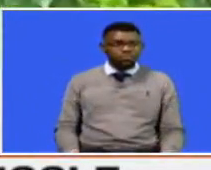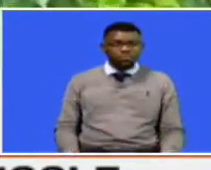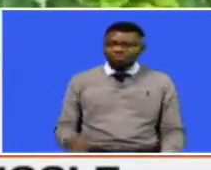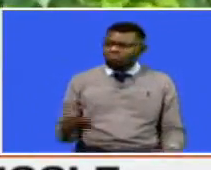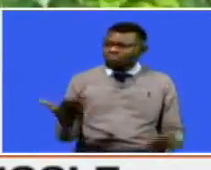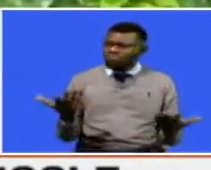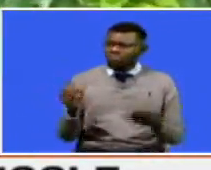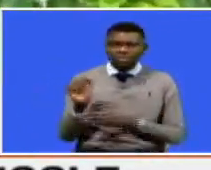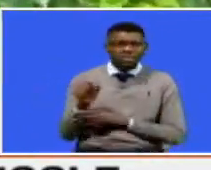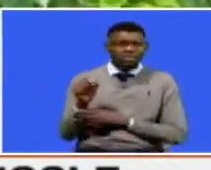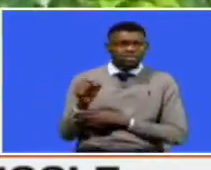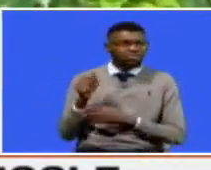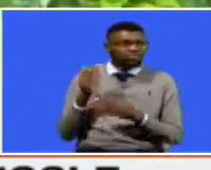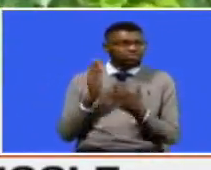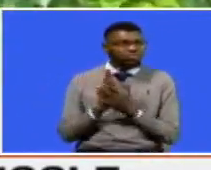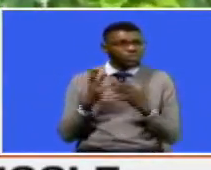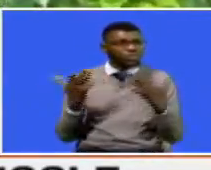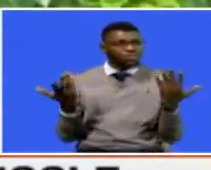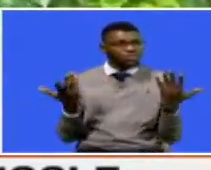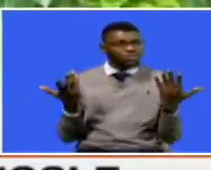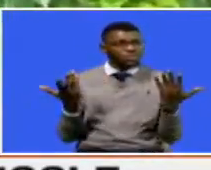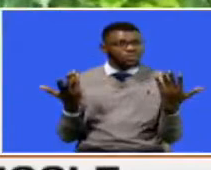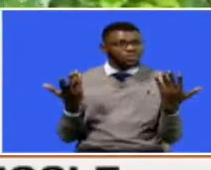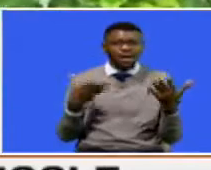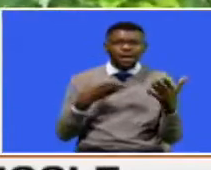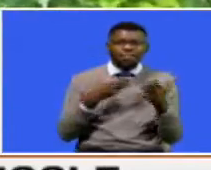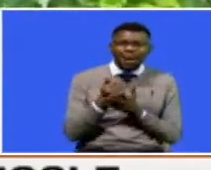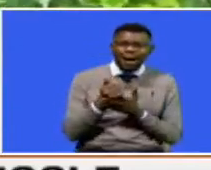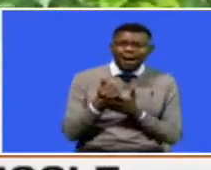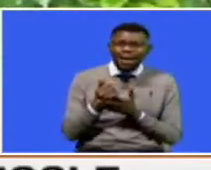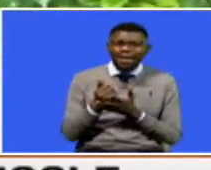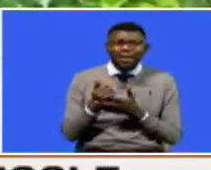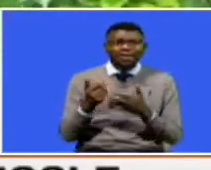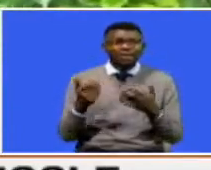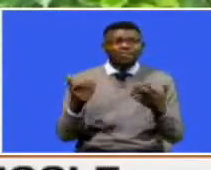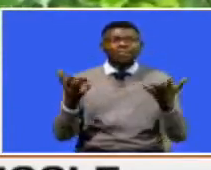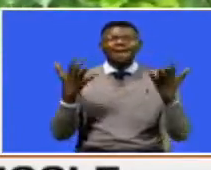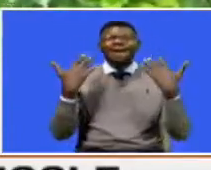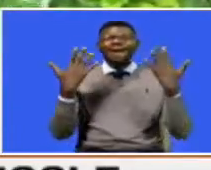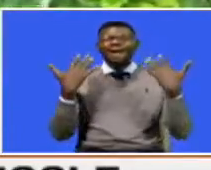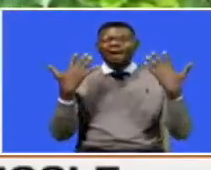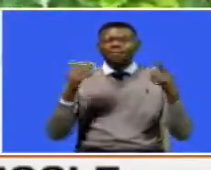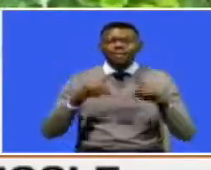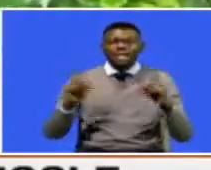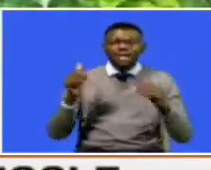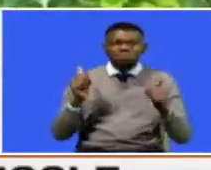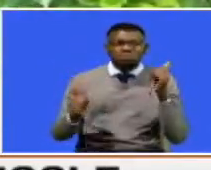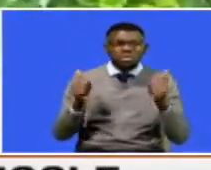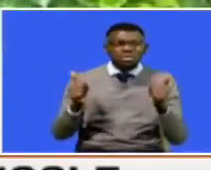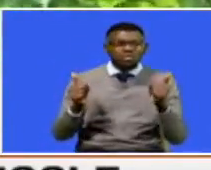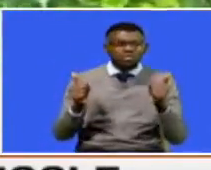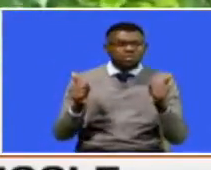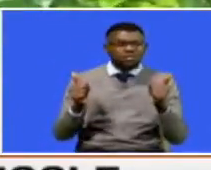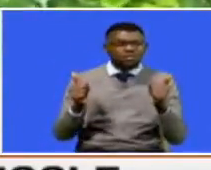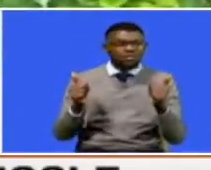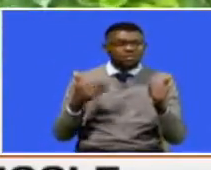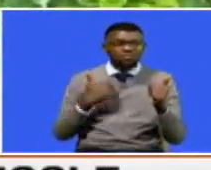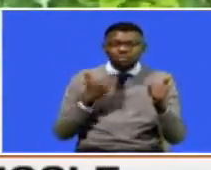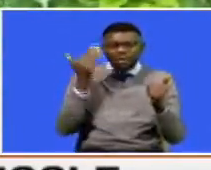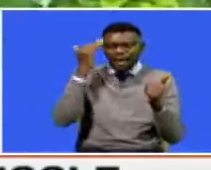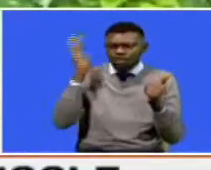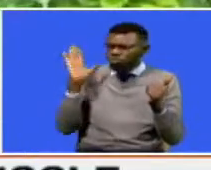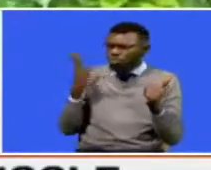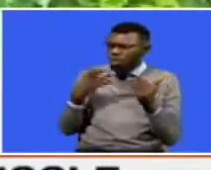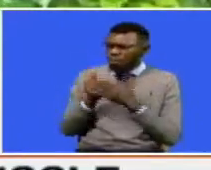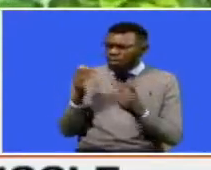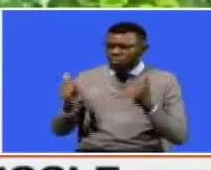Yes, it is an issue to tell me whether I bought Ewa or Nilua Shamba. It's easy. Misi yui kama